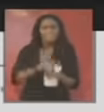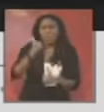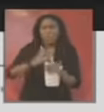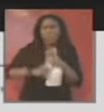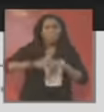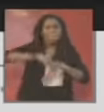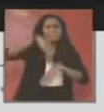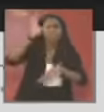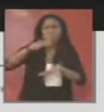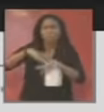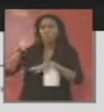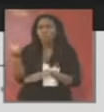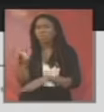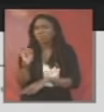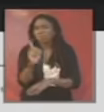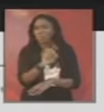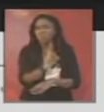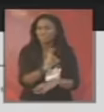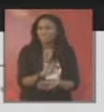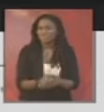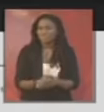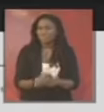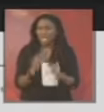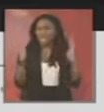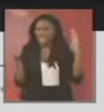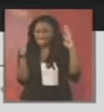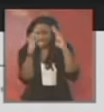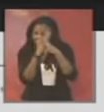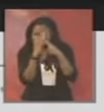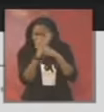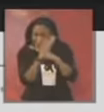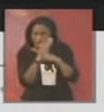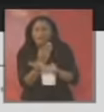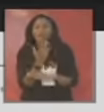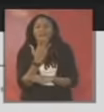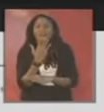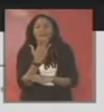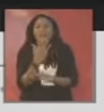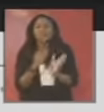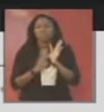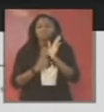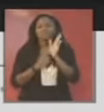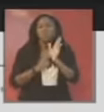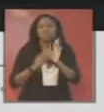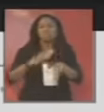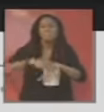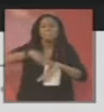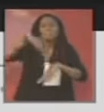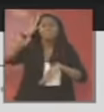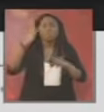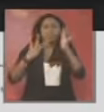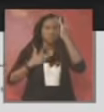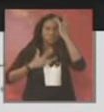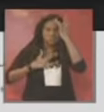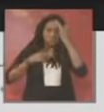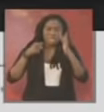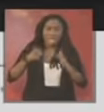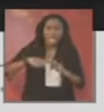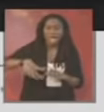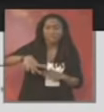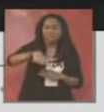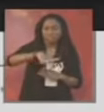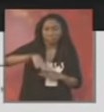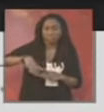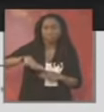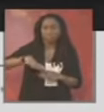small numbers, the darkest numbers referring to maybe 3 cases in a community over that time frame. What we do